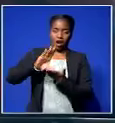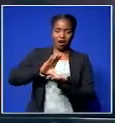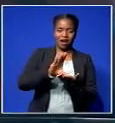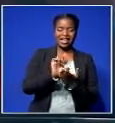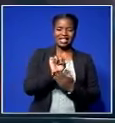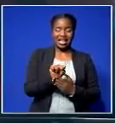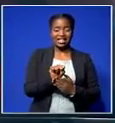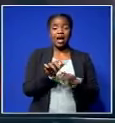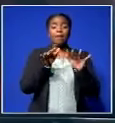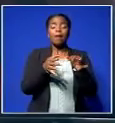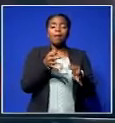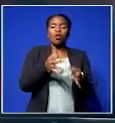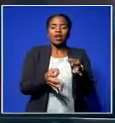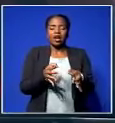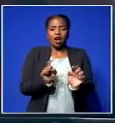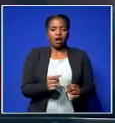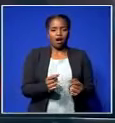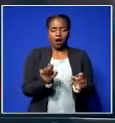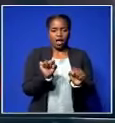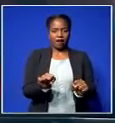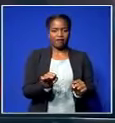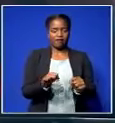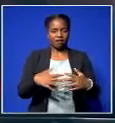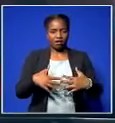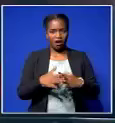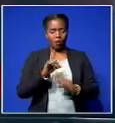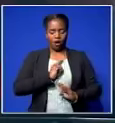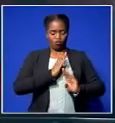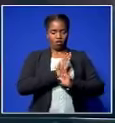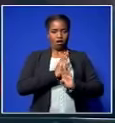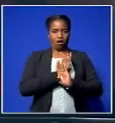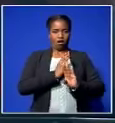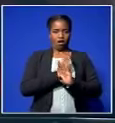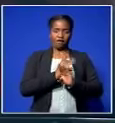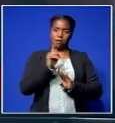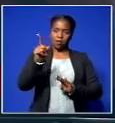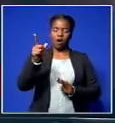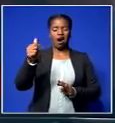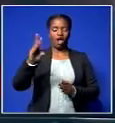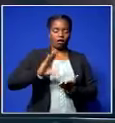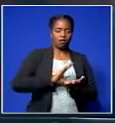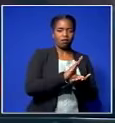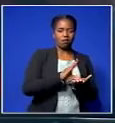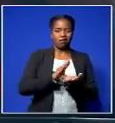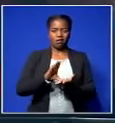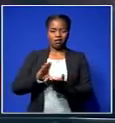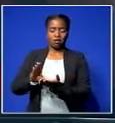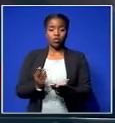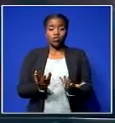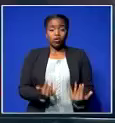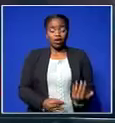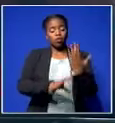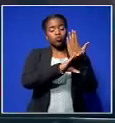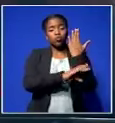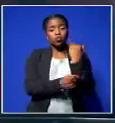found that politicians can't build an open society if they owe favours to private funders. The court today ruled on a case